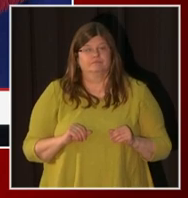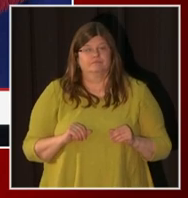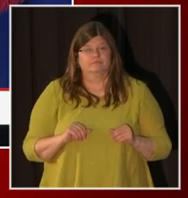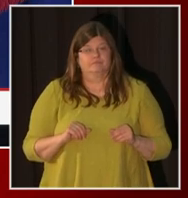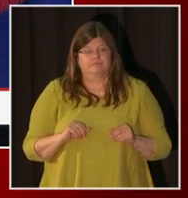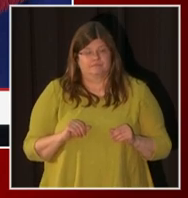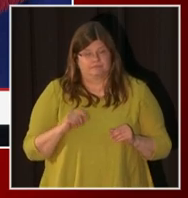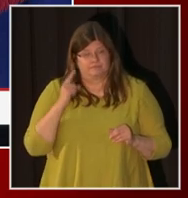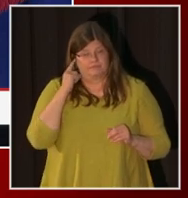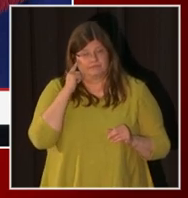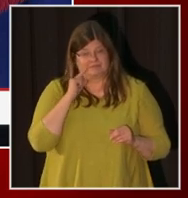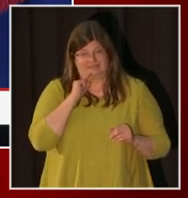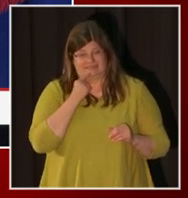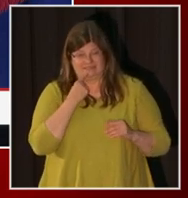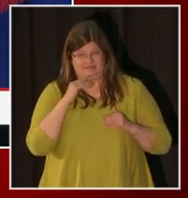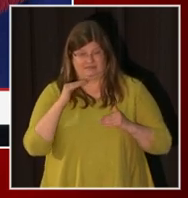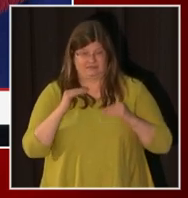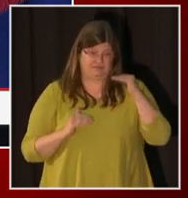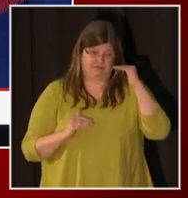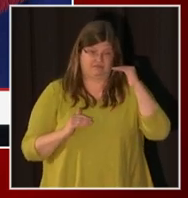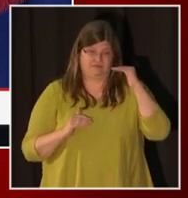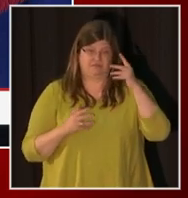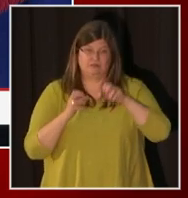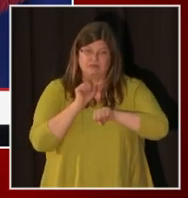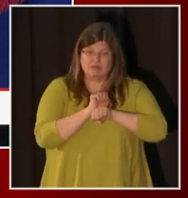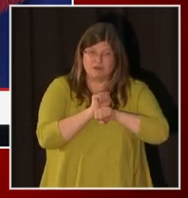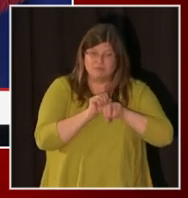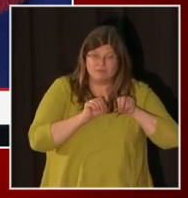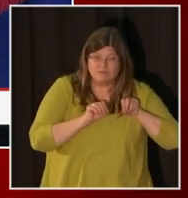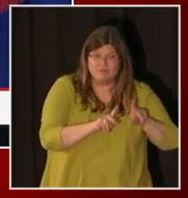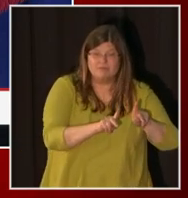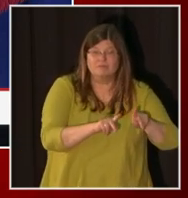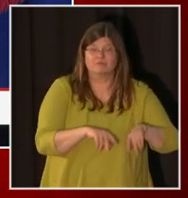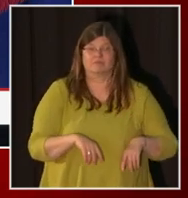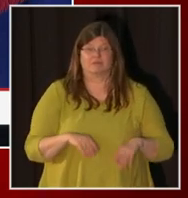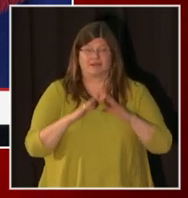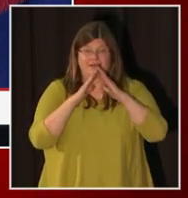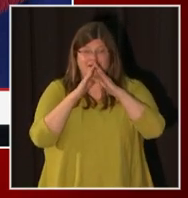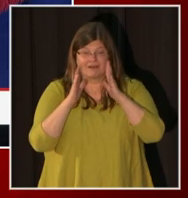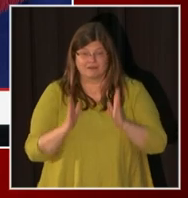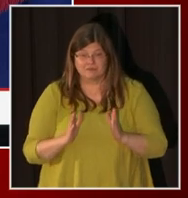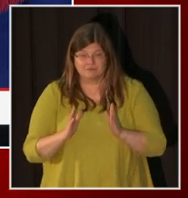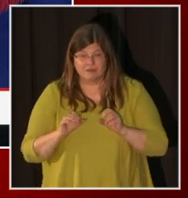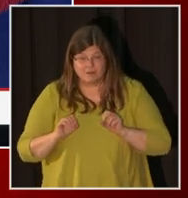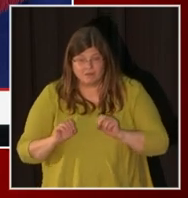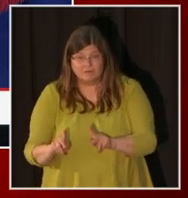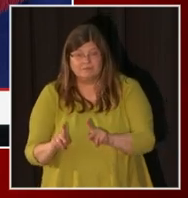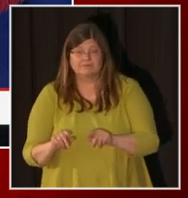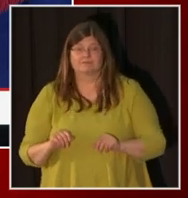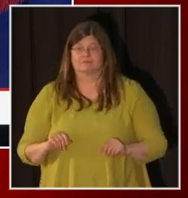in jobs, in housing, in education that have also been exposed.